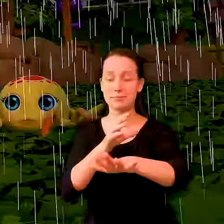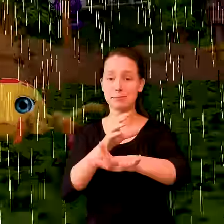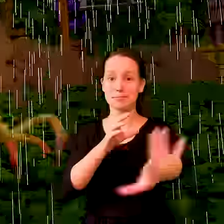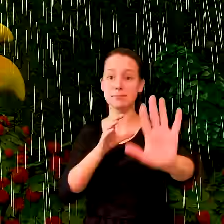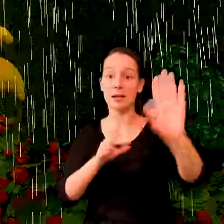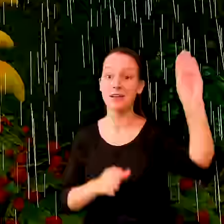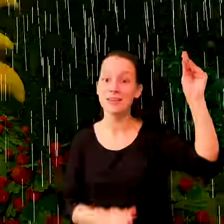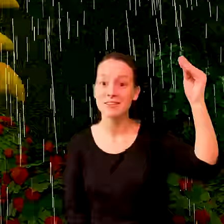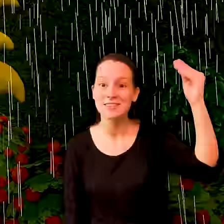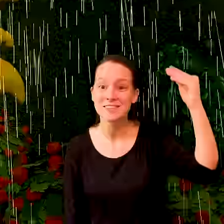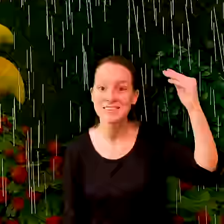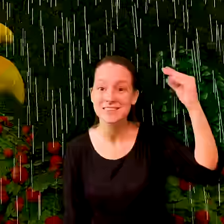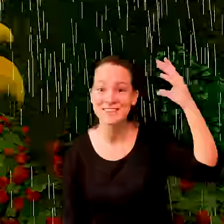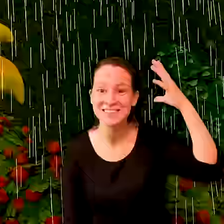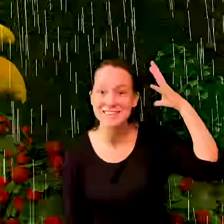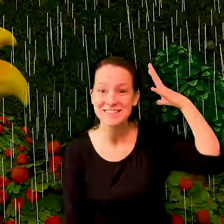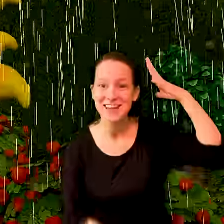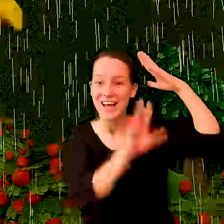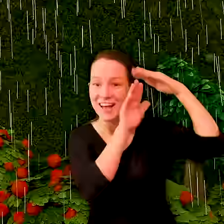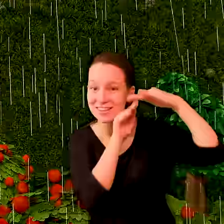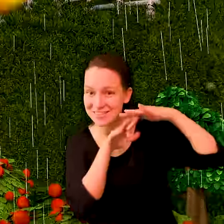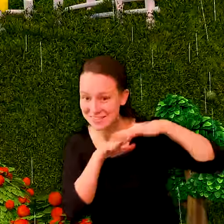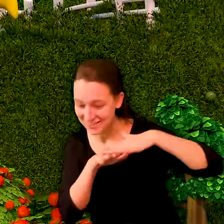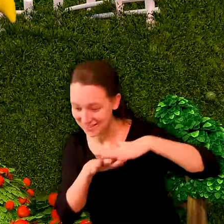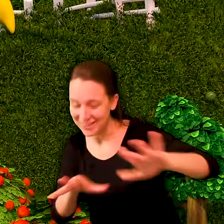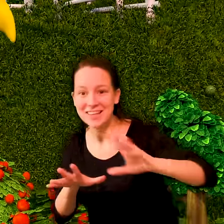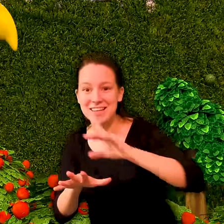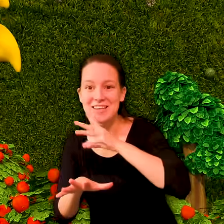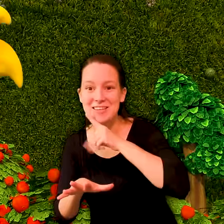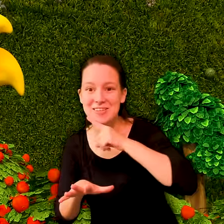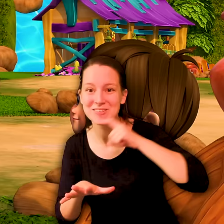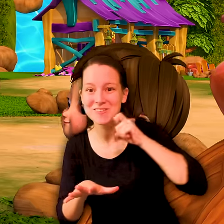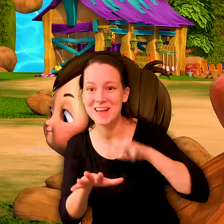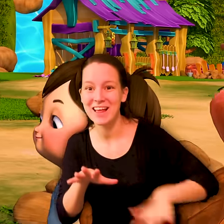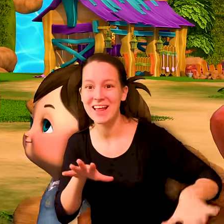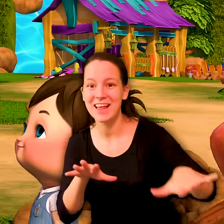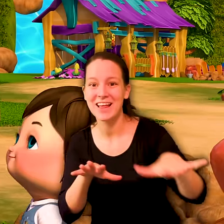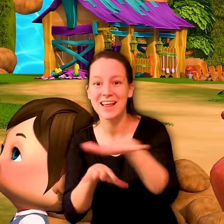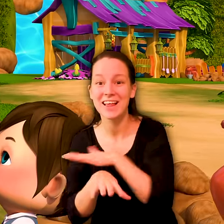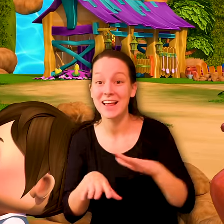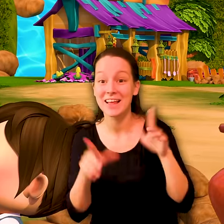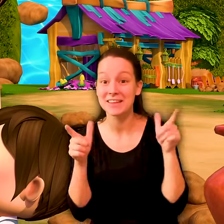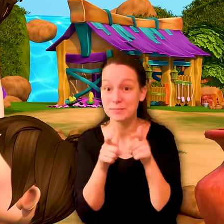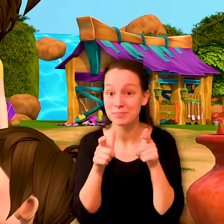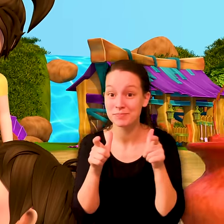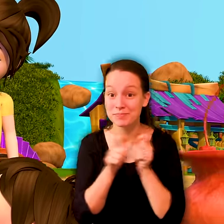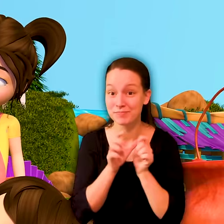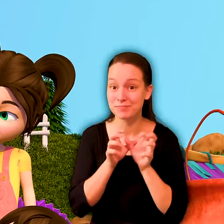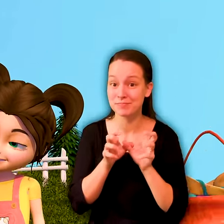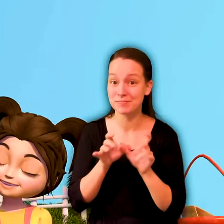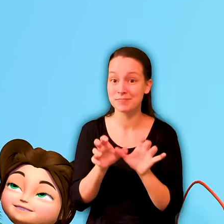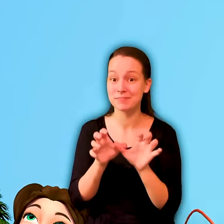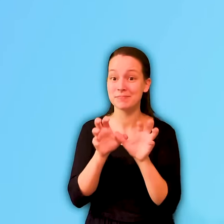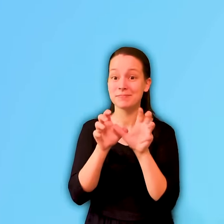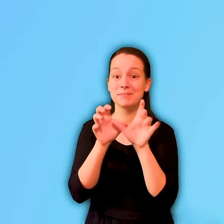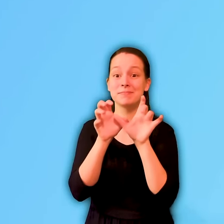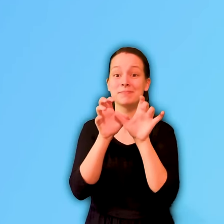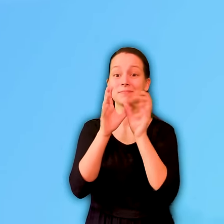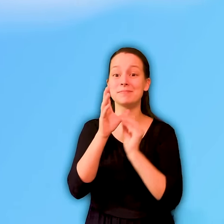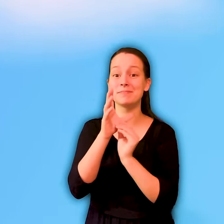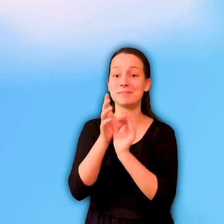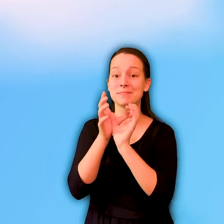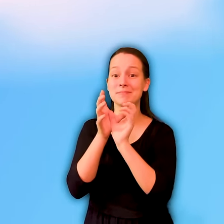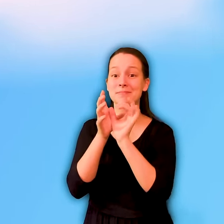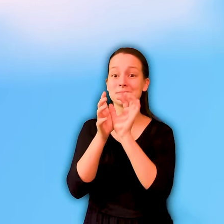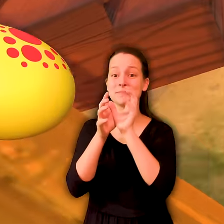out out came the sun and dried up all the rain and the incy wincy spider climbed up the spout